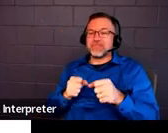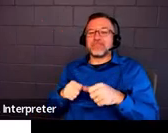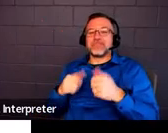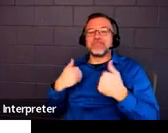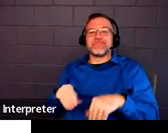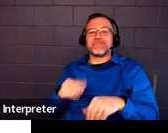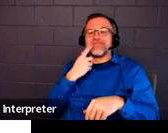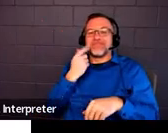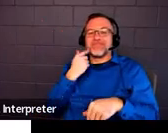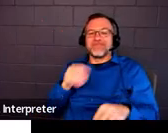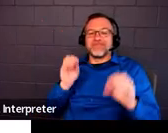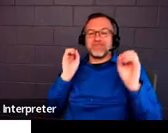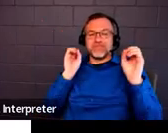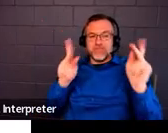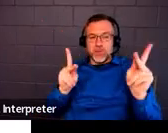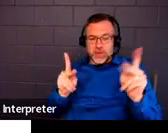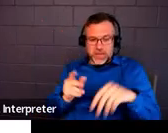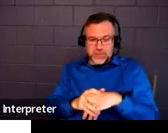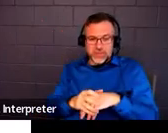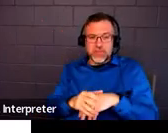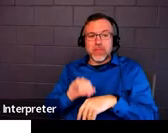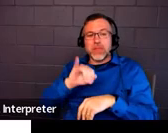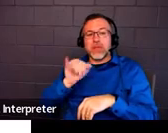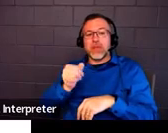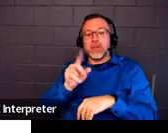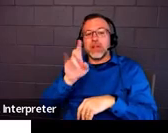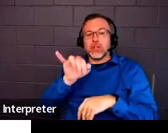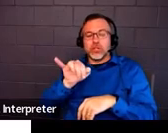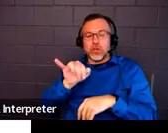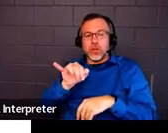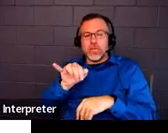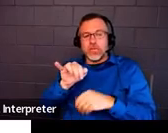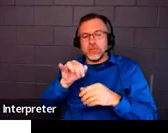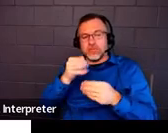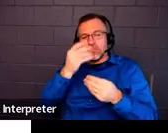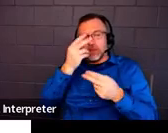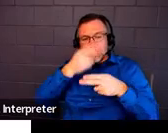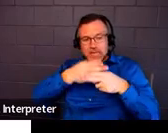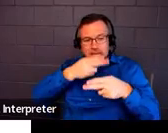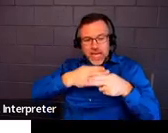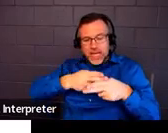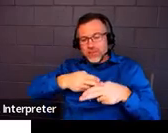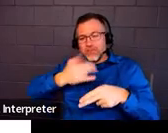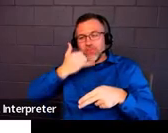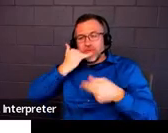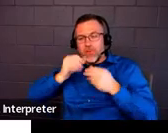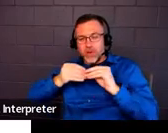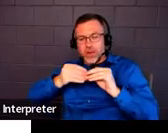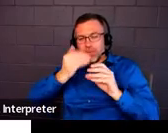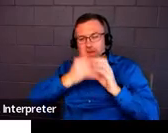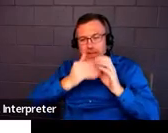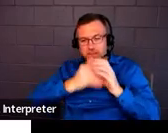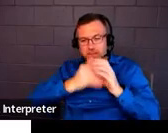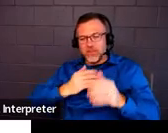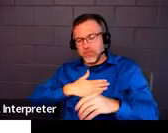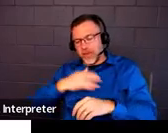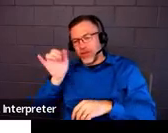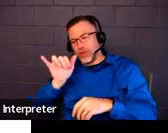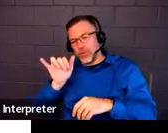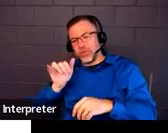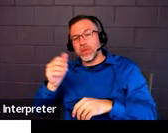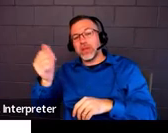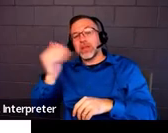Okay. So here is Jody and my contact information. And then here's all of our